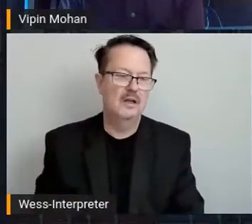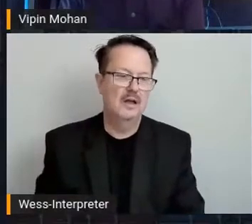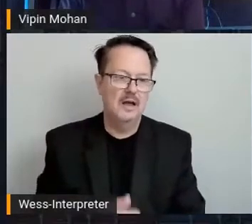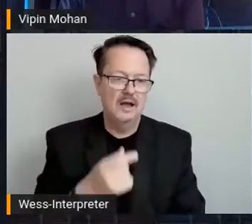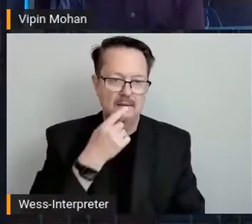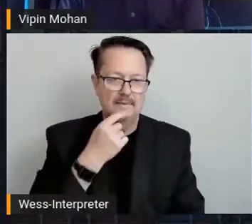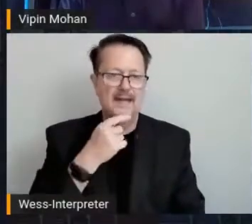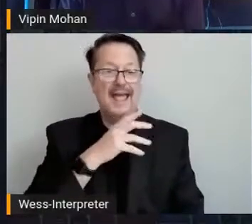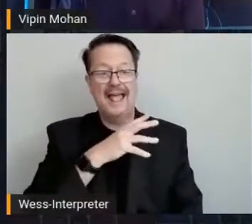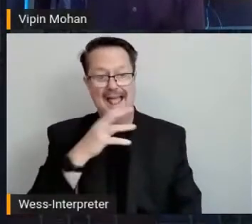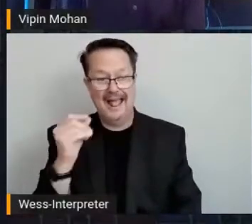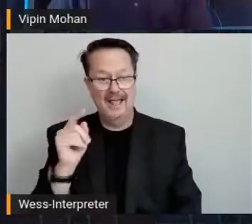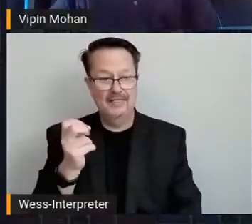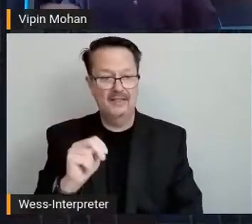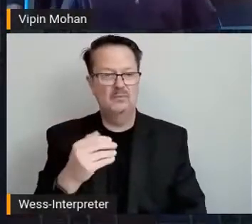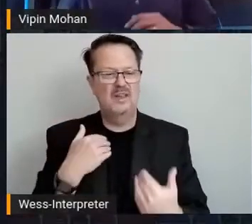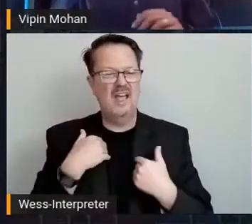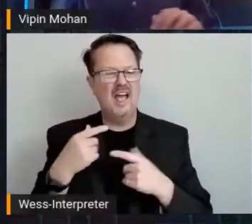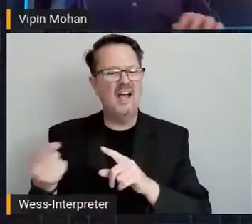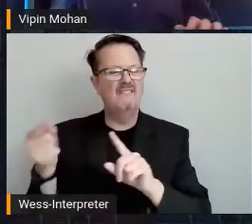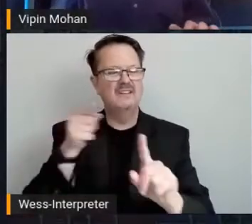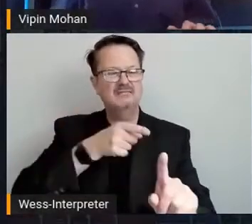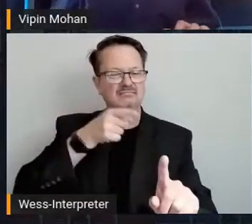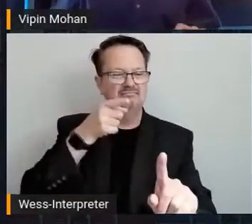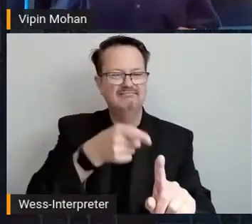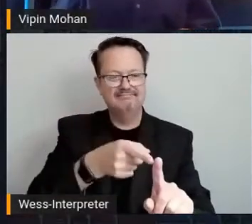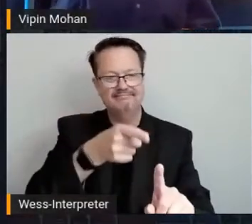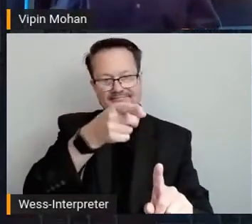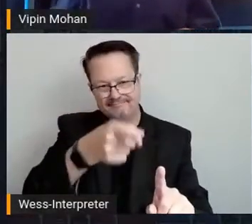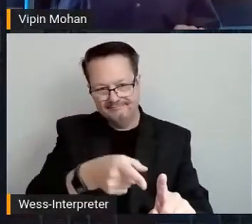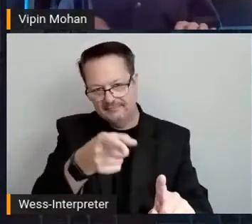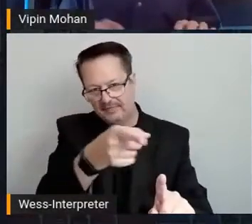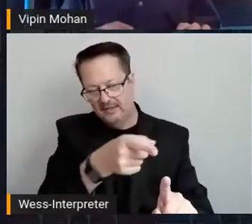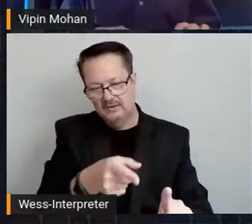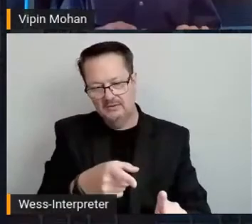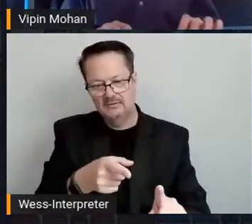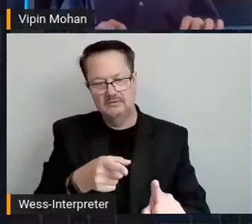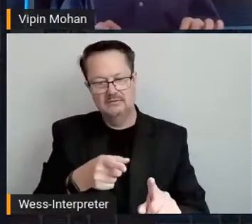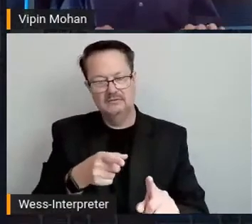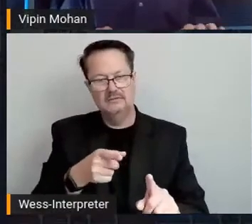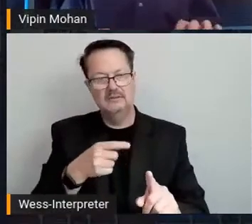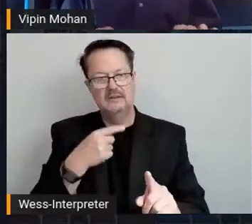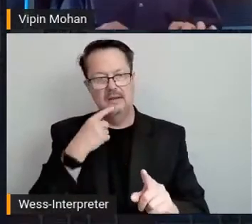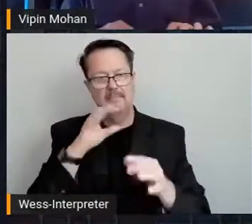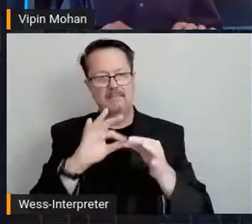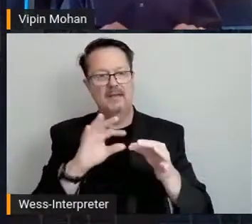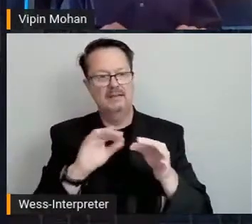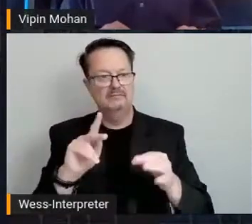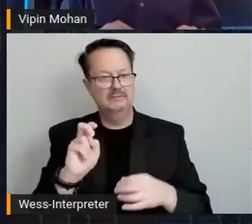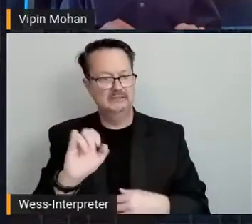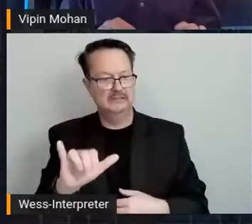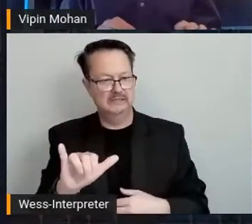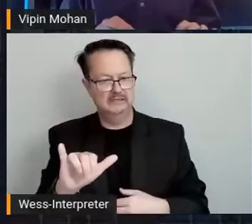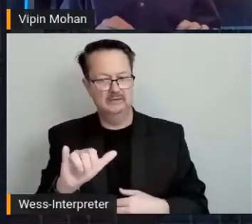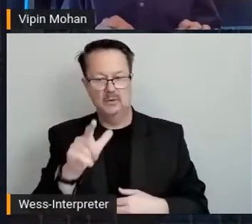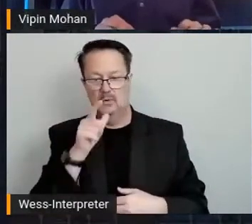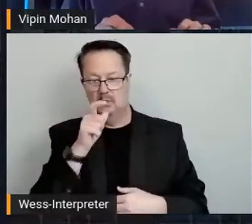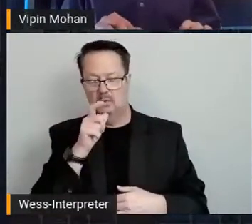Yeah, and then we have a provision over here to specify in an SSH key so that the user who's